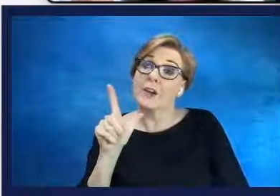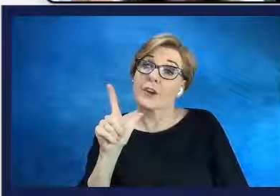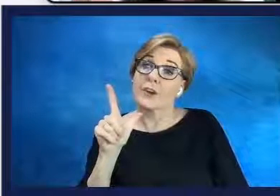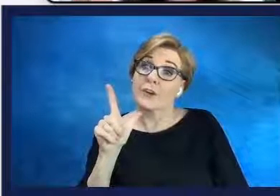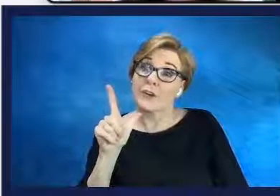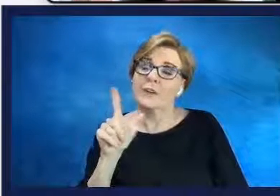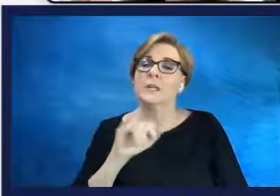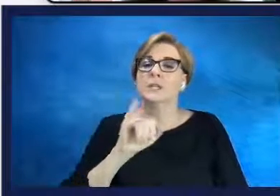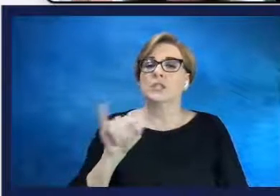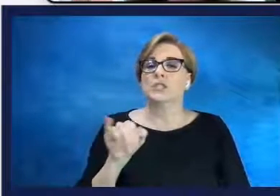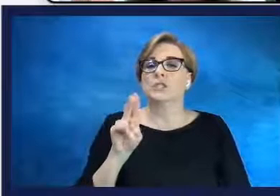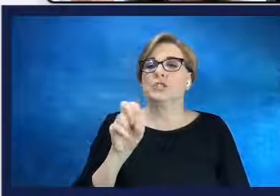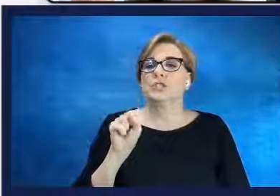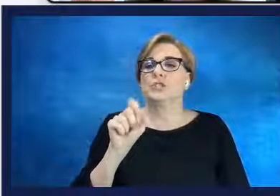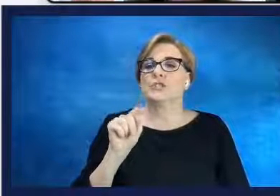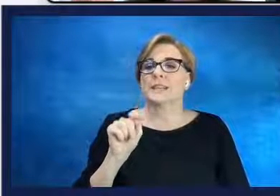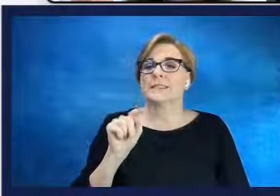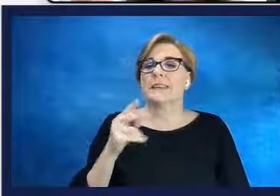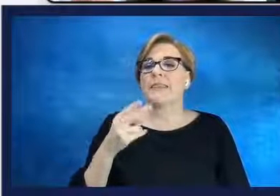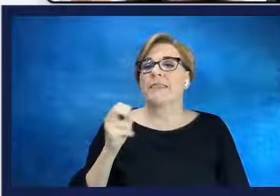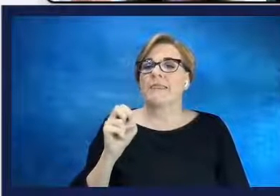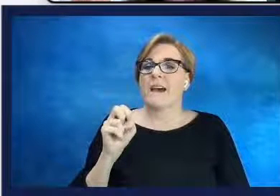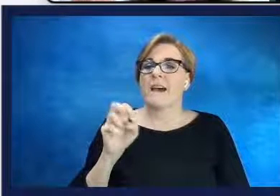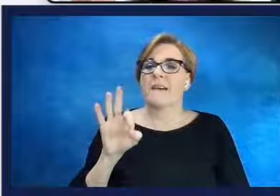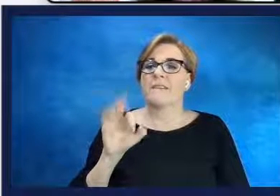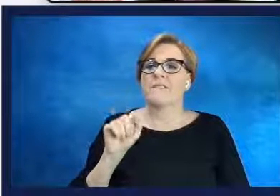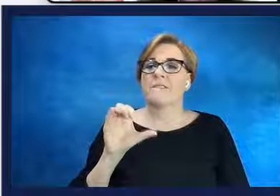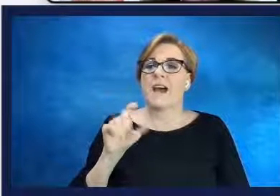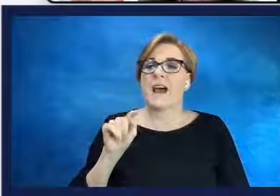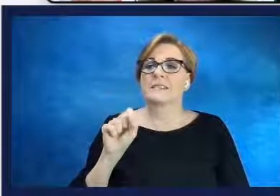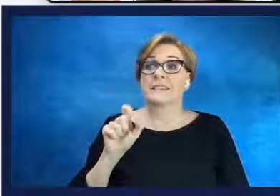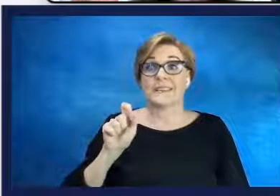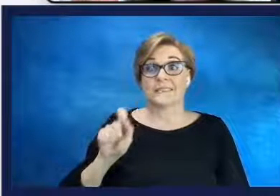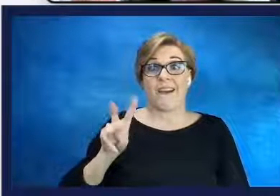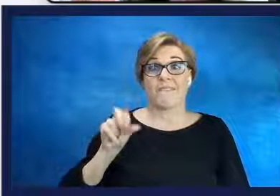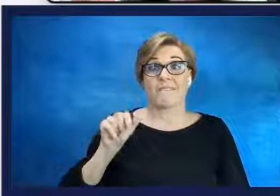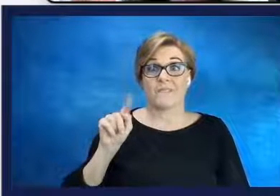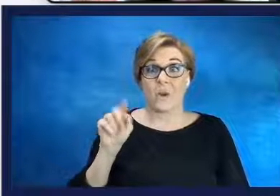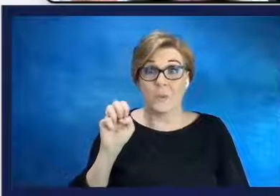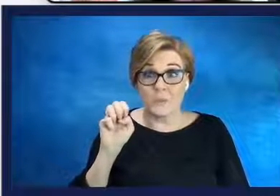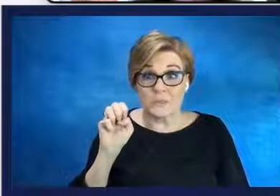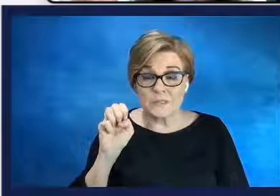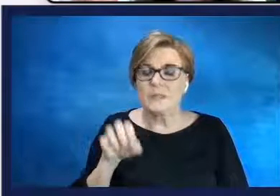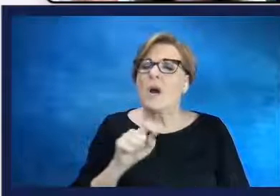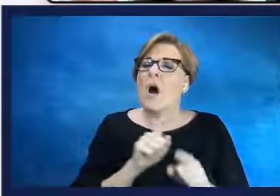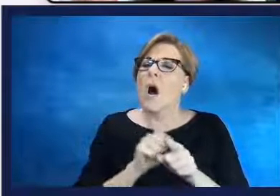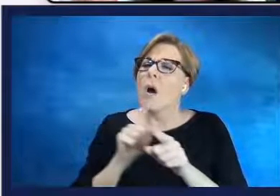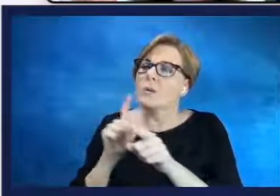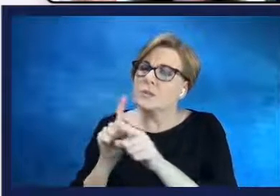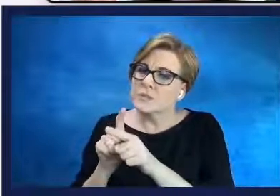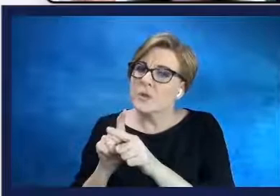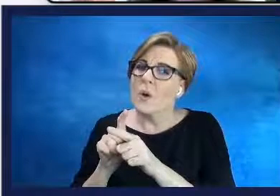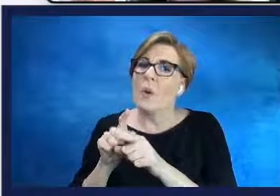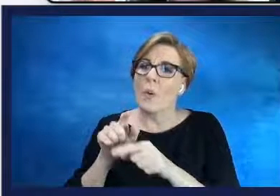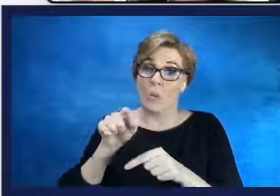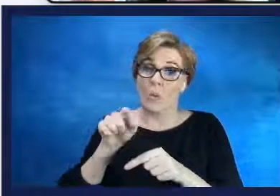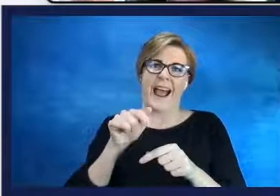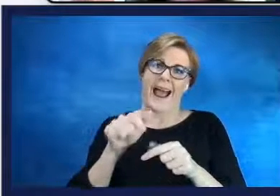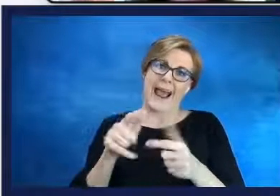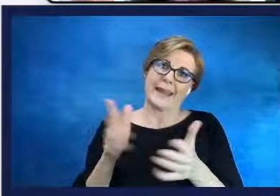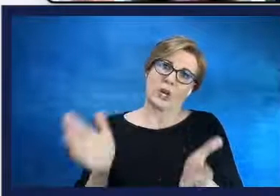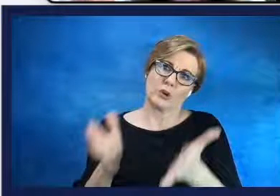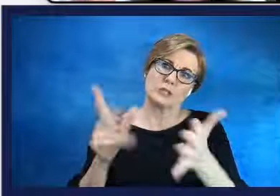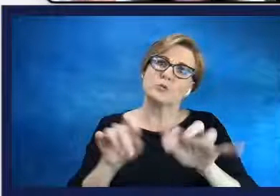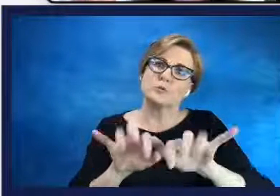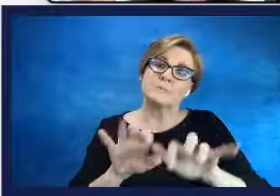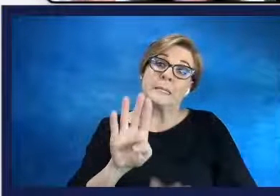to justthefacts.vote. And I encourage you to also view BeBallotReady.vote. You can